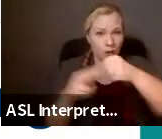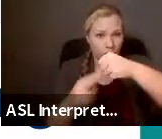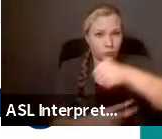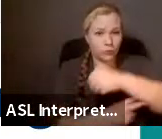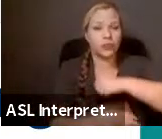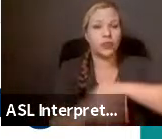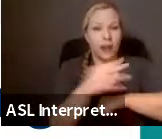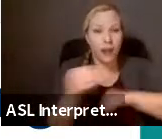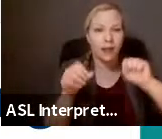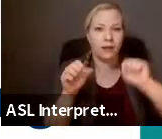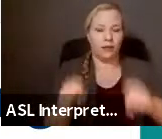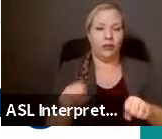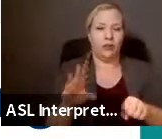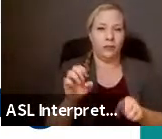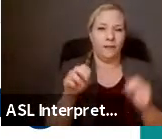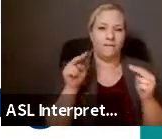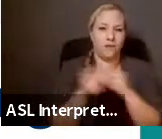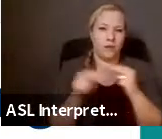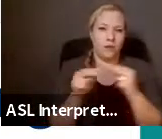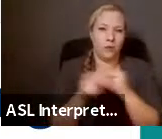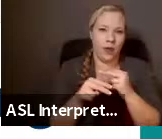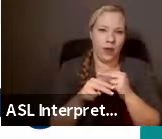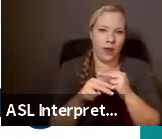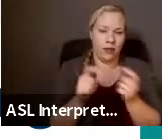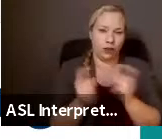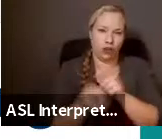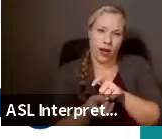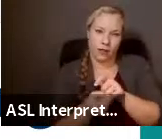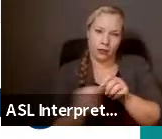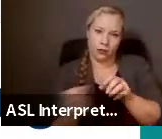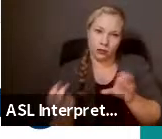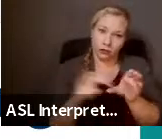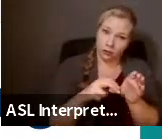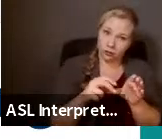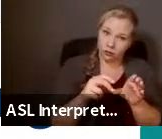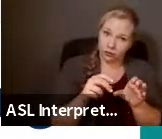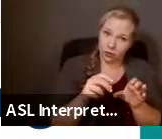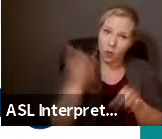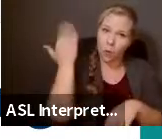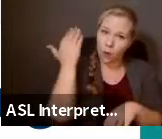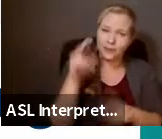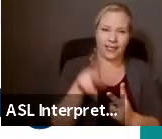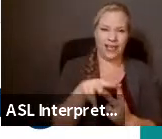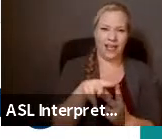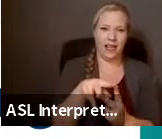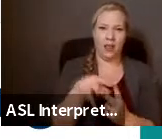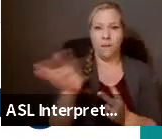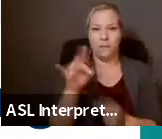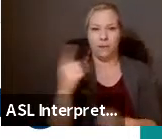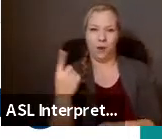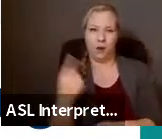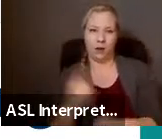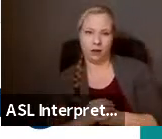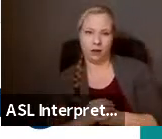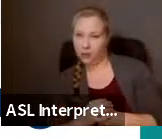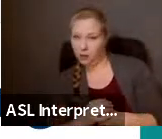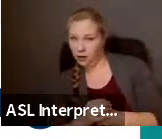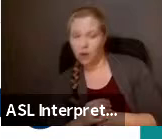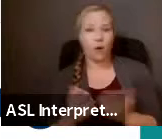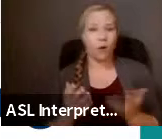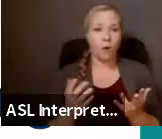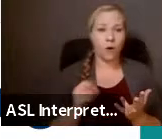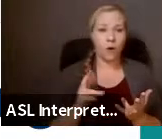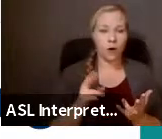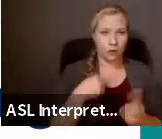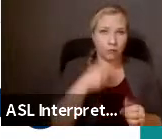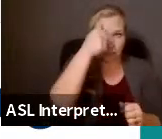Island. Previously, that was sort of as an either or. You're getting an interchange to get access to the island, or you're going to use, or my recollection is it